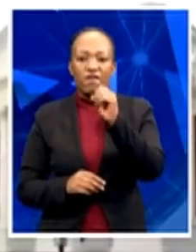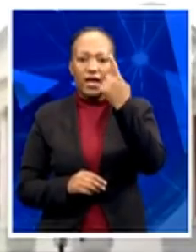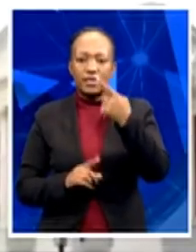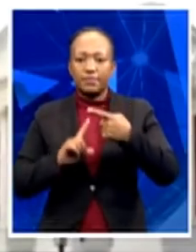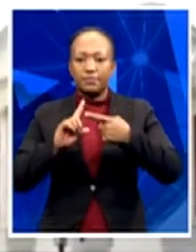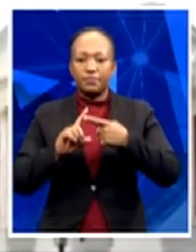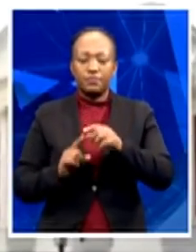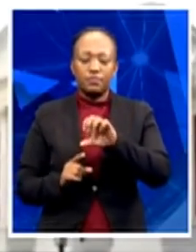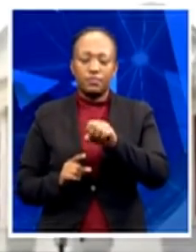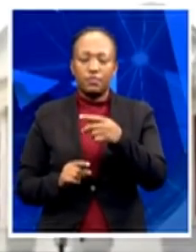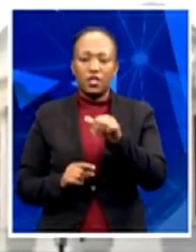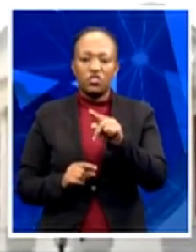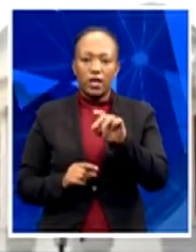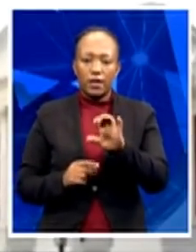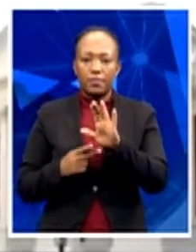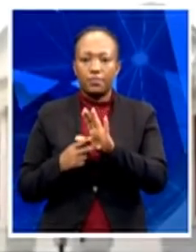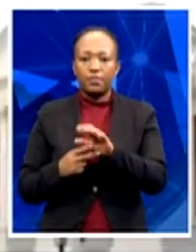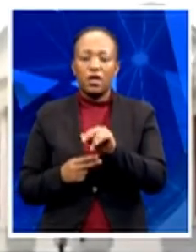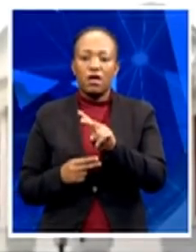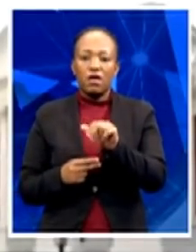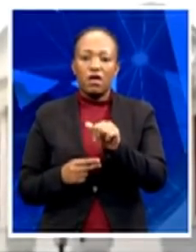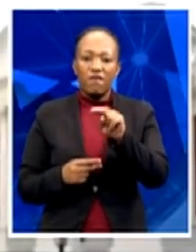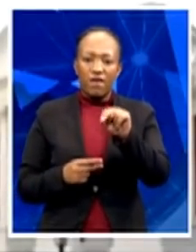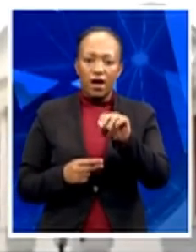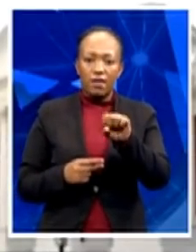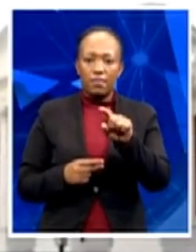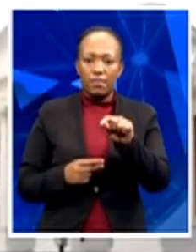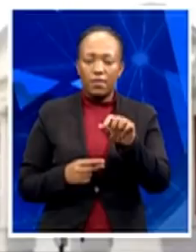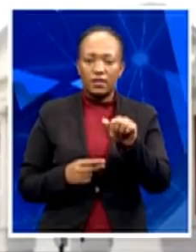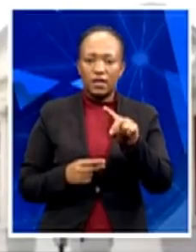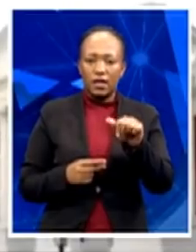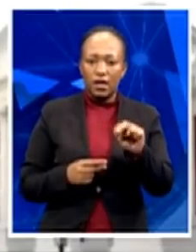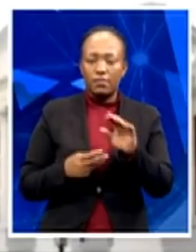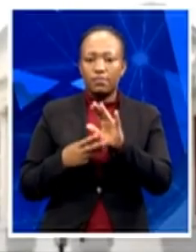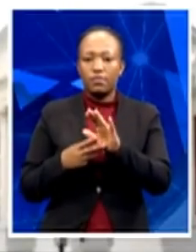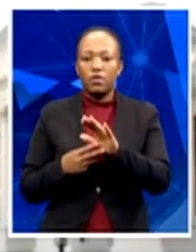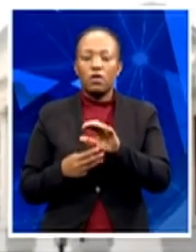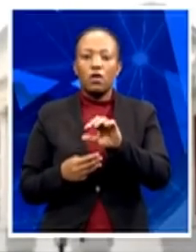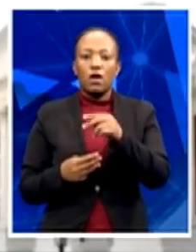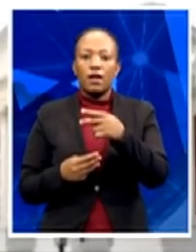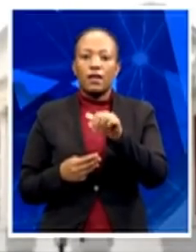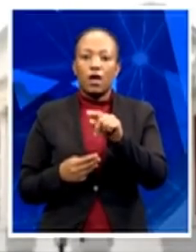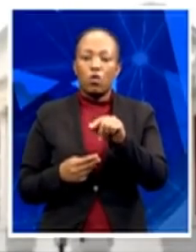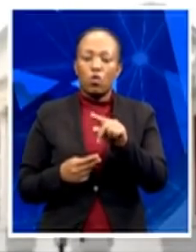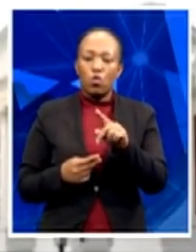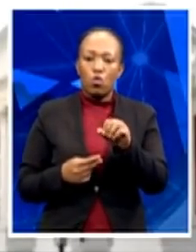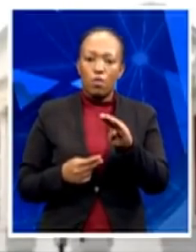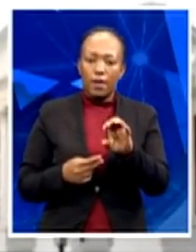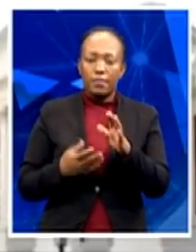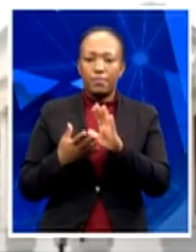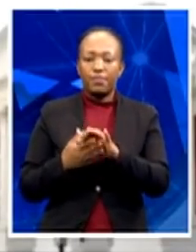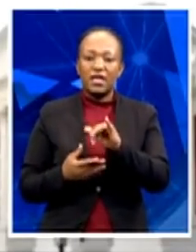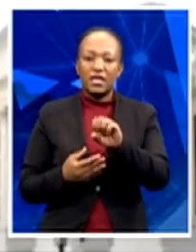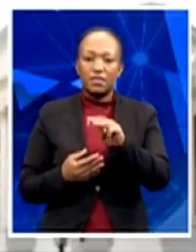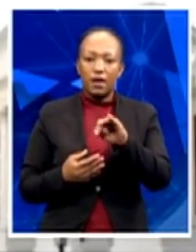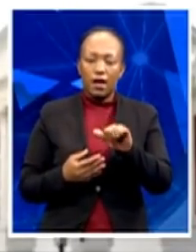Van Staden. Number 3, Honorable Kwahube. Number 4, Honorable Ismail. Number 5, Honorable Dr. Tembewayo. Number